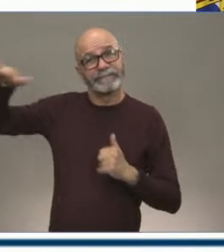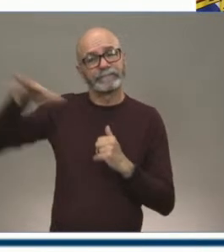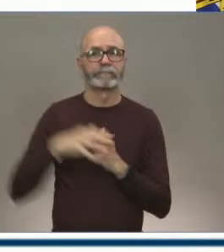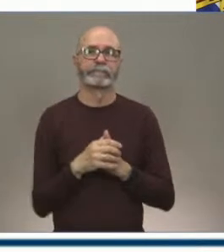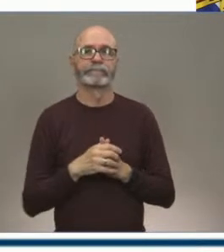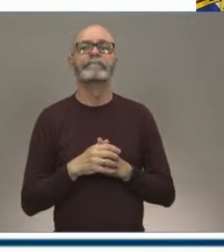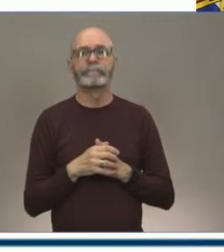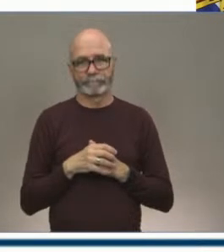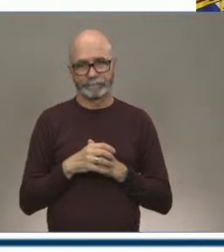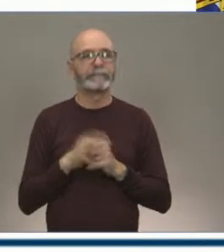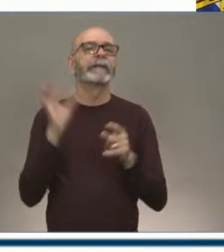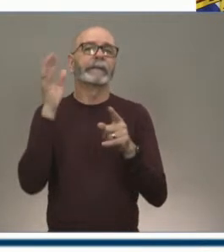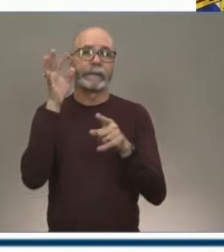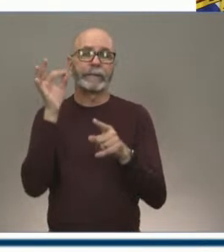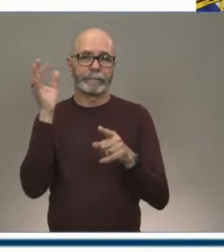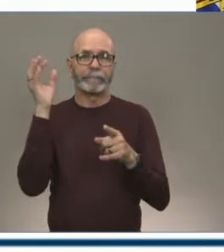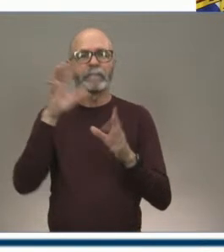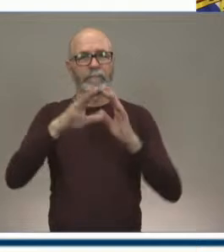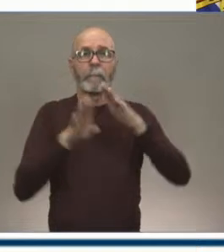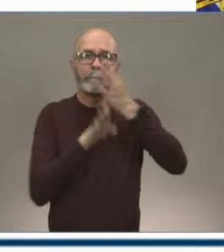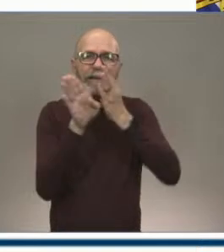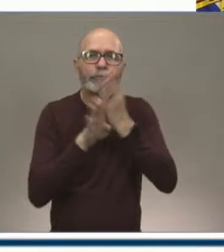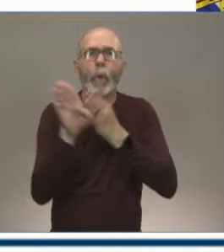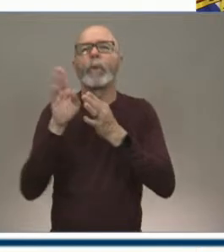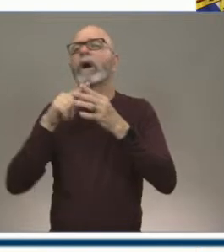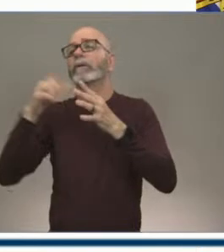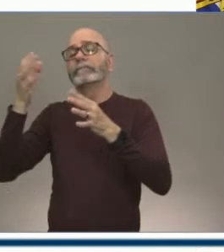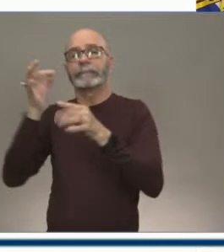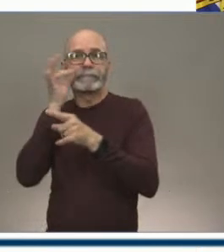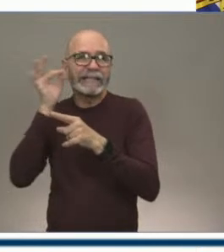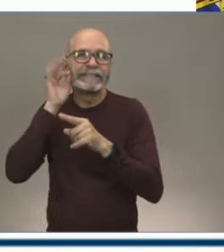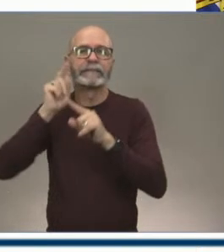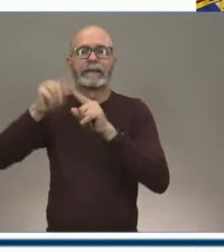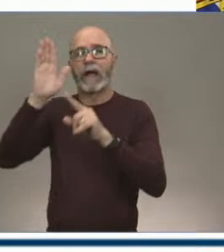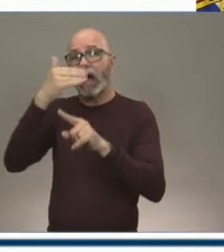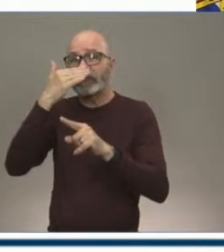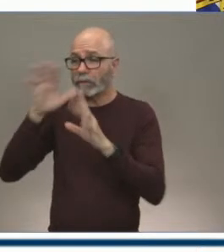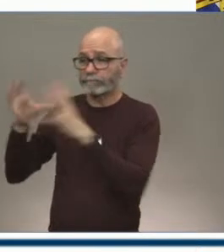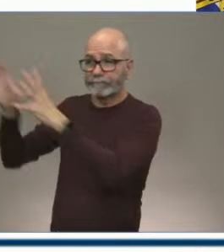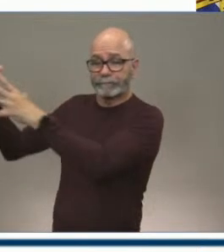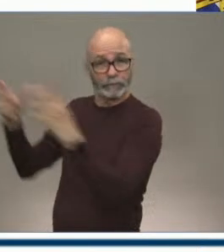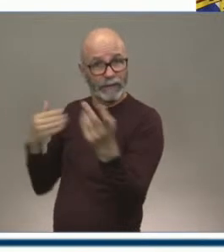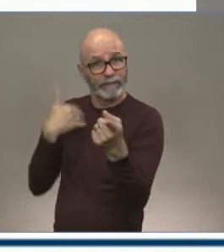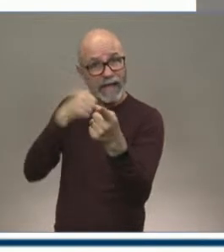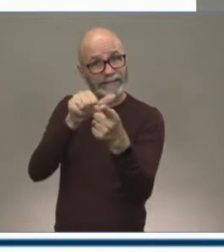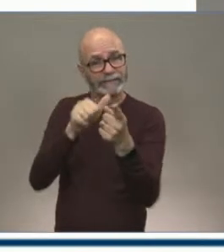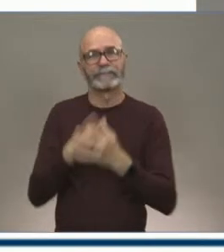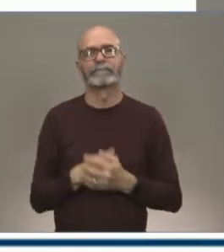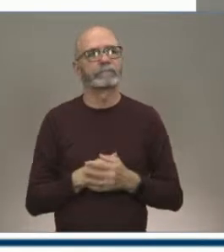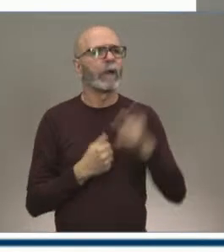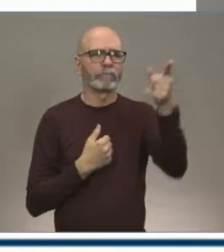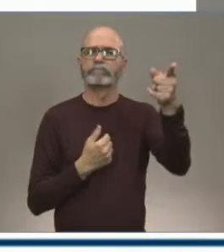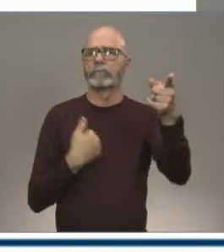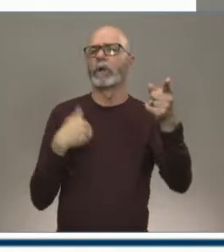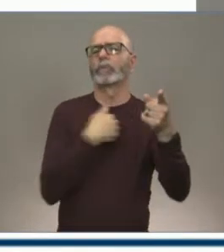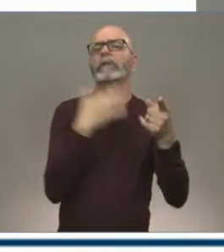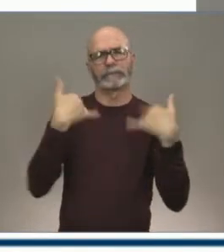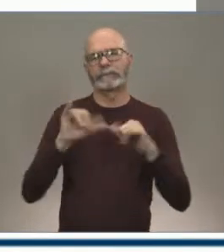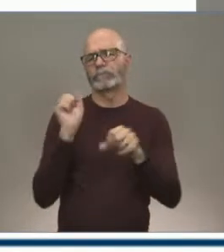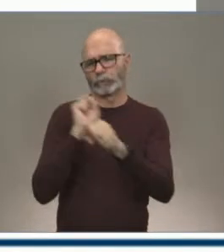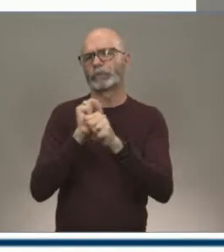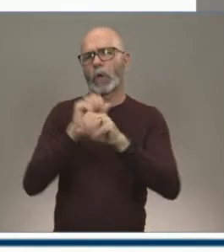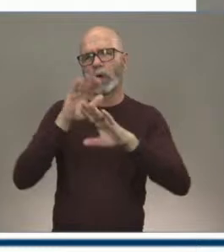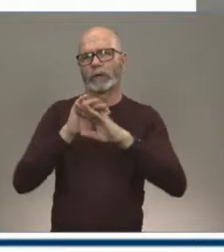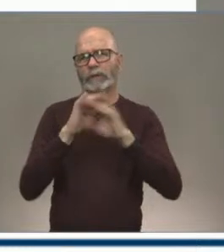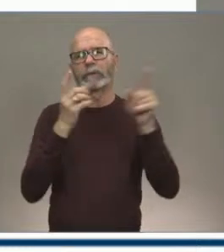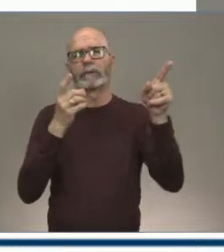communities and how vaccines will work there. So certainly we're further along in our work with our First Nations communities, and I'll speak to that.